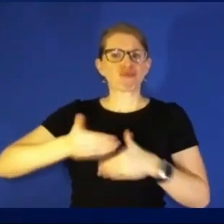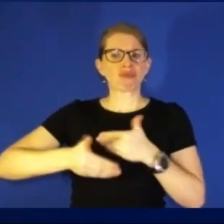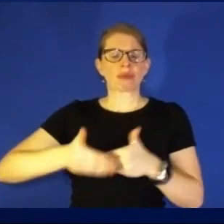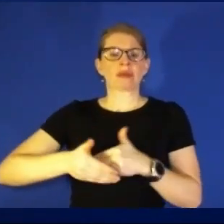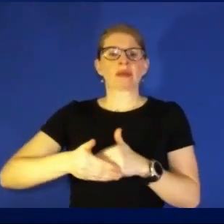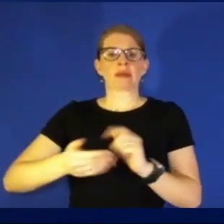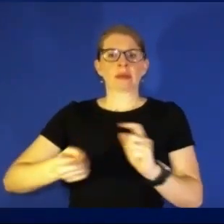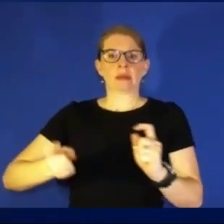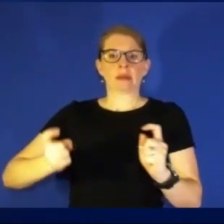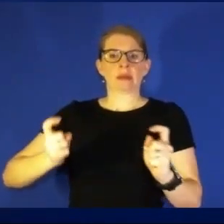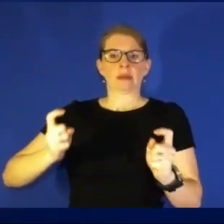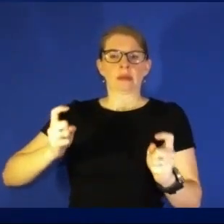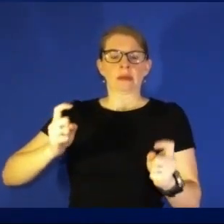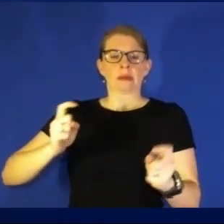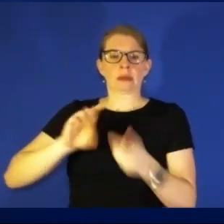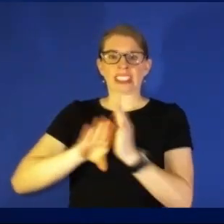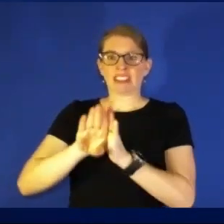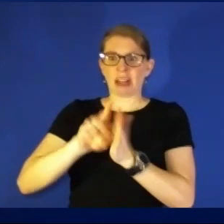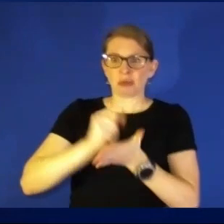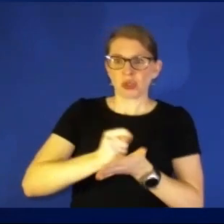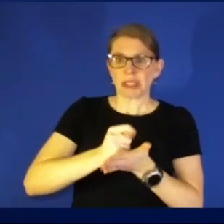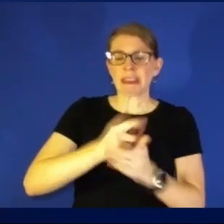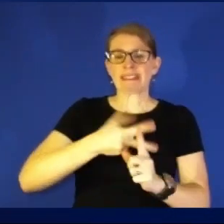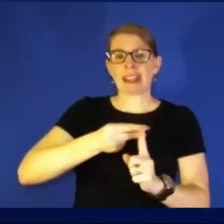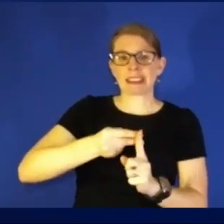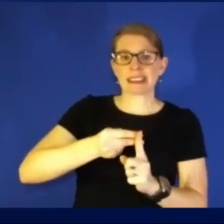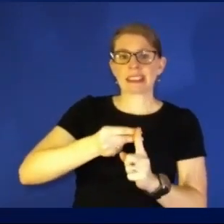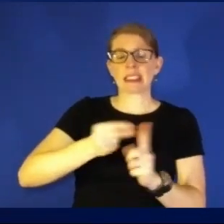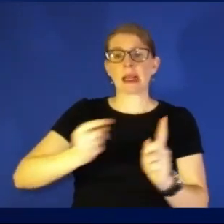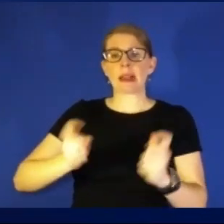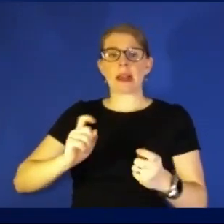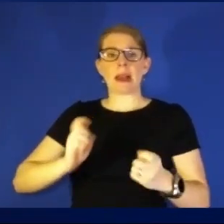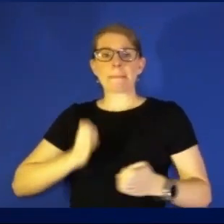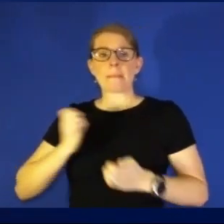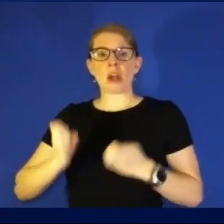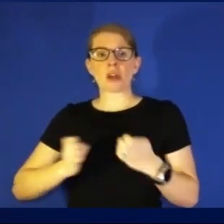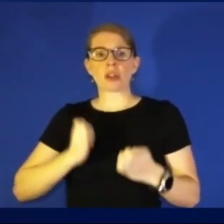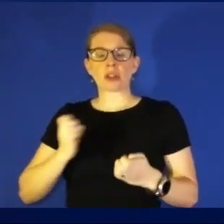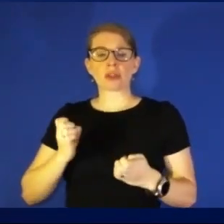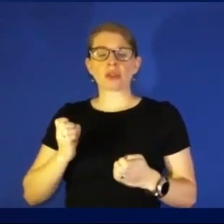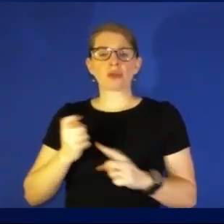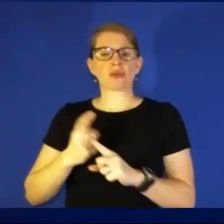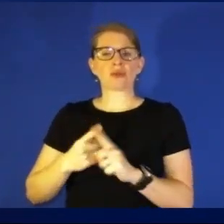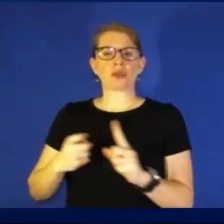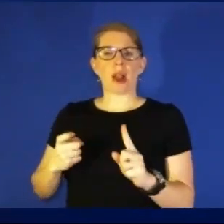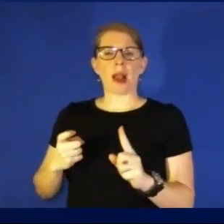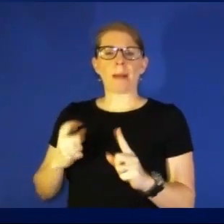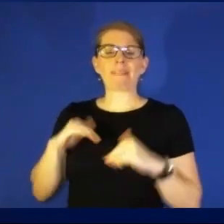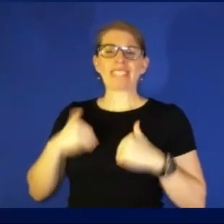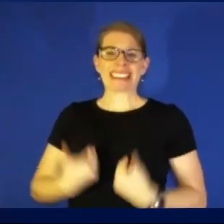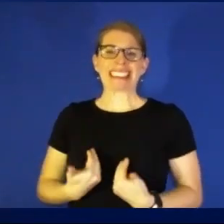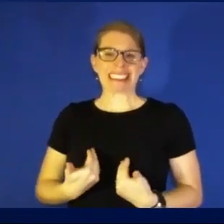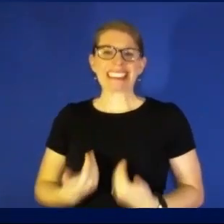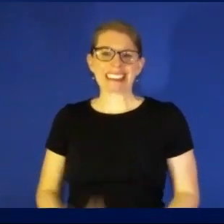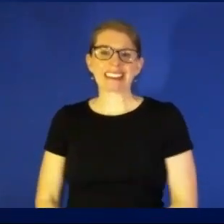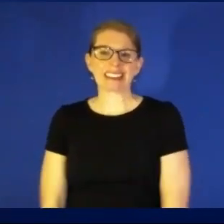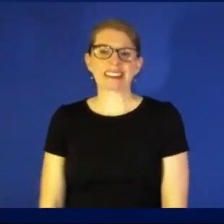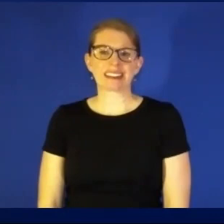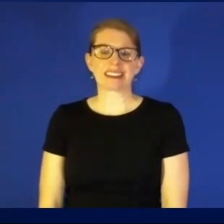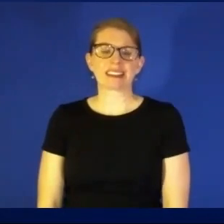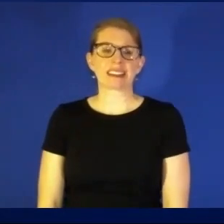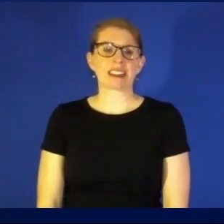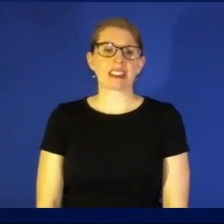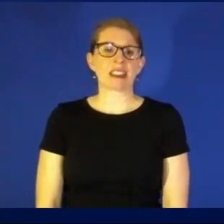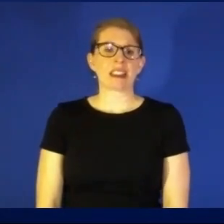we developed treatments and vaccines, the emotions came partly from fatigue, as we'd all